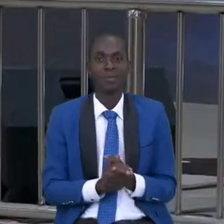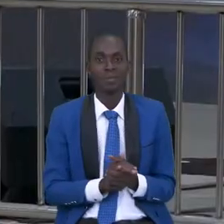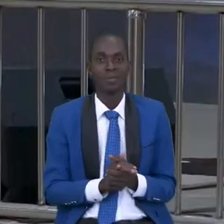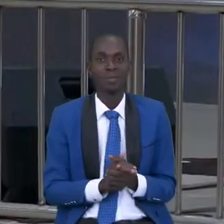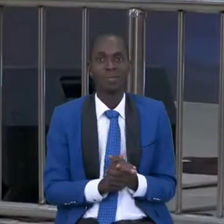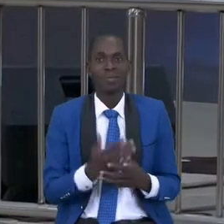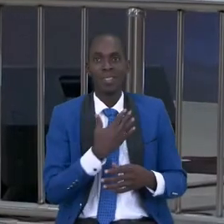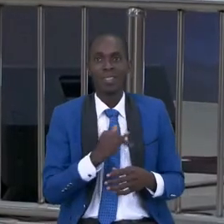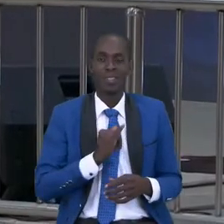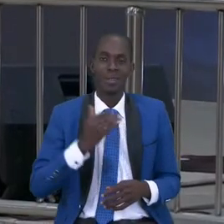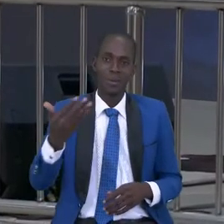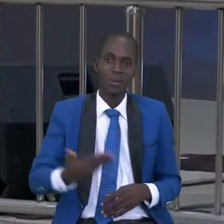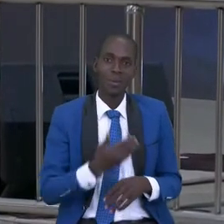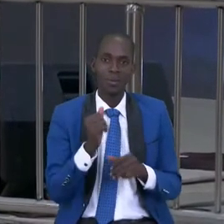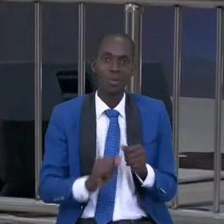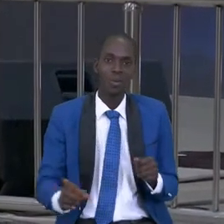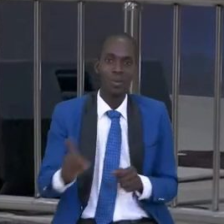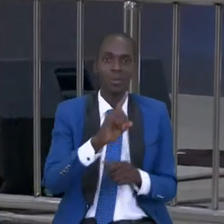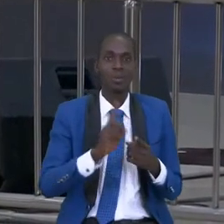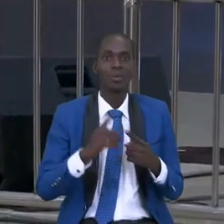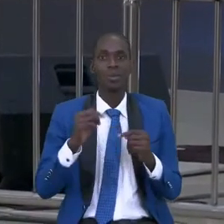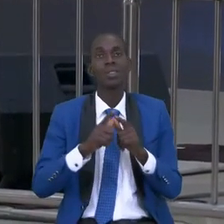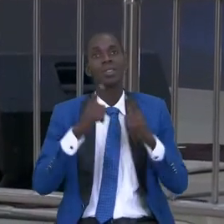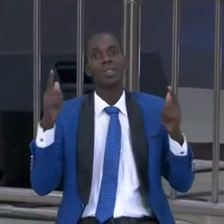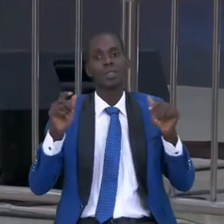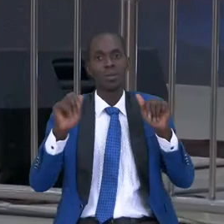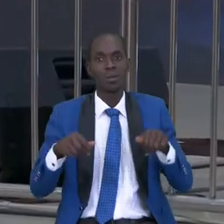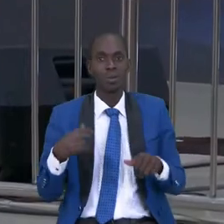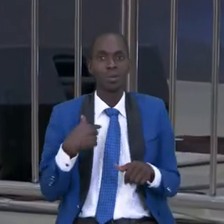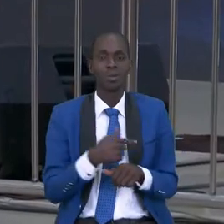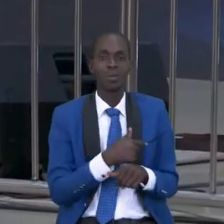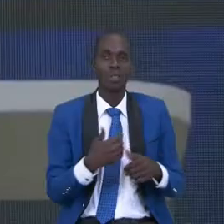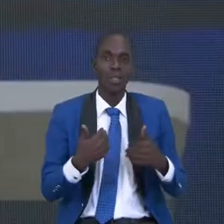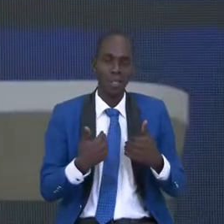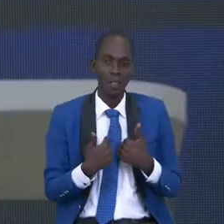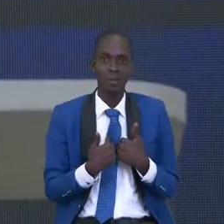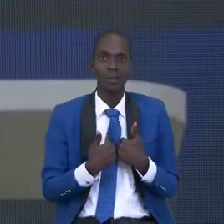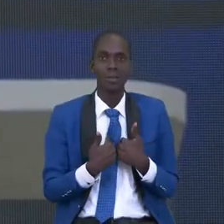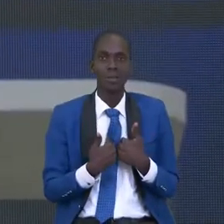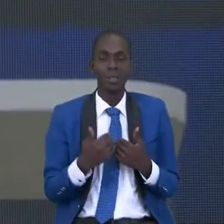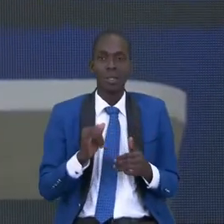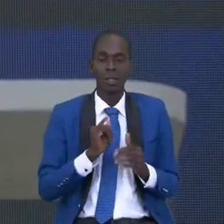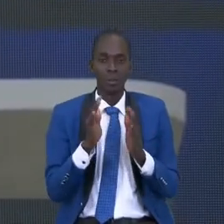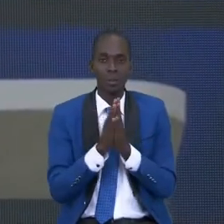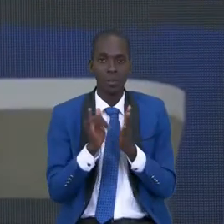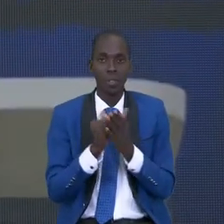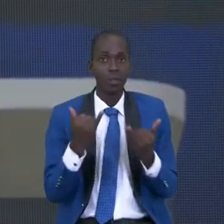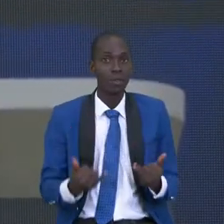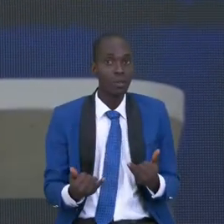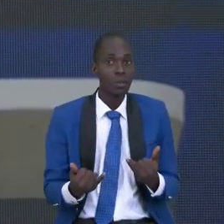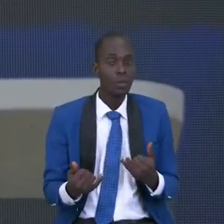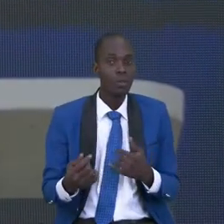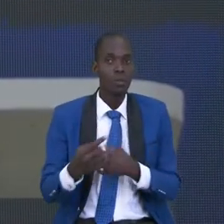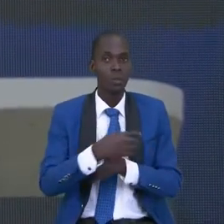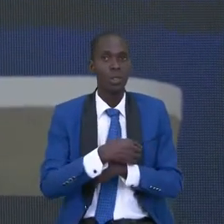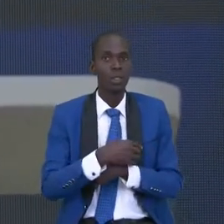And I welcome everyone to the great possibilities we have in God. I pray that today, as we look at